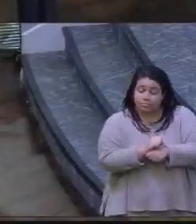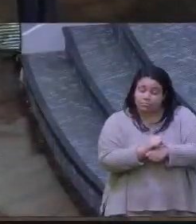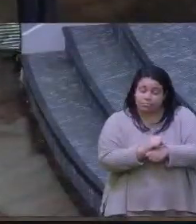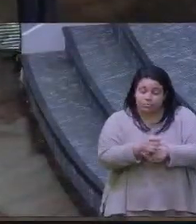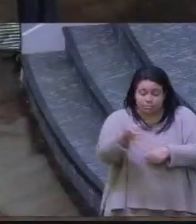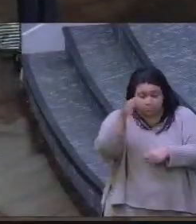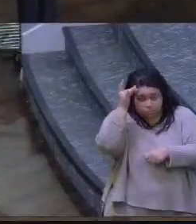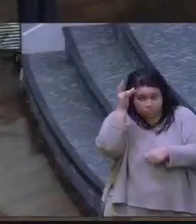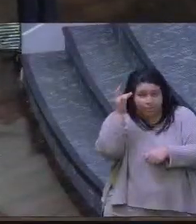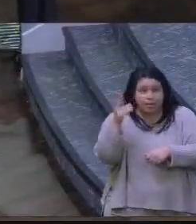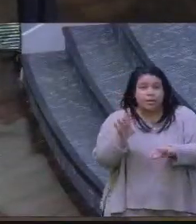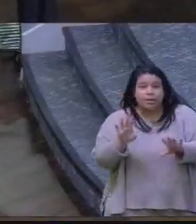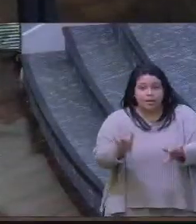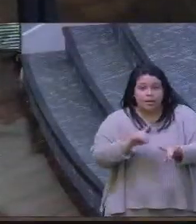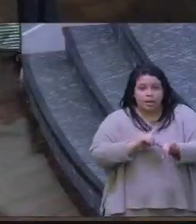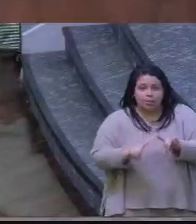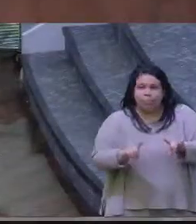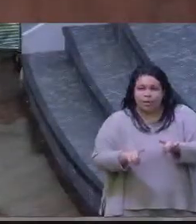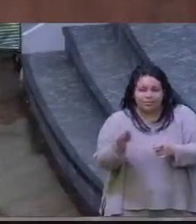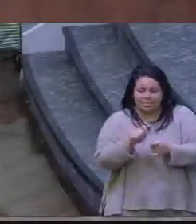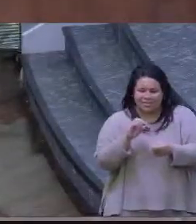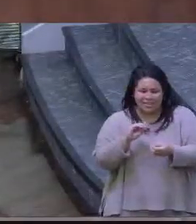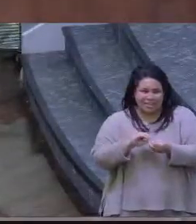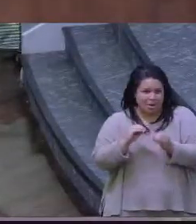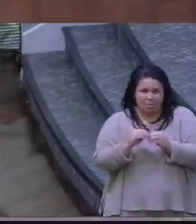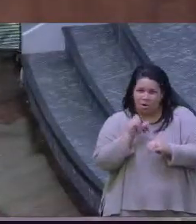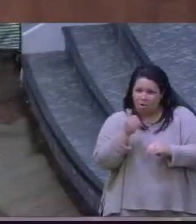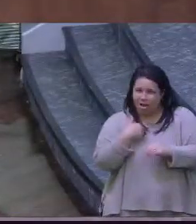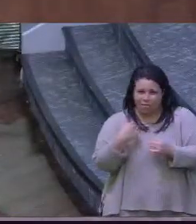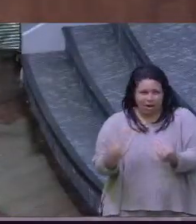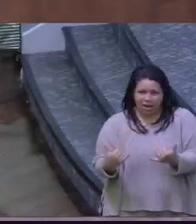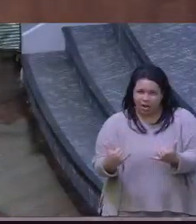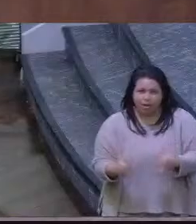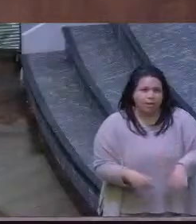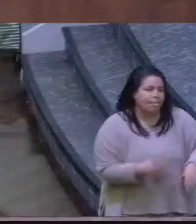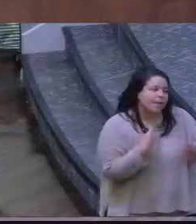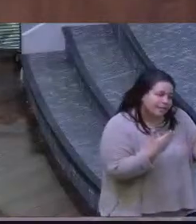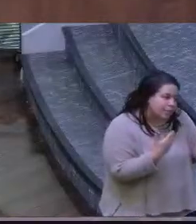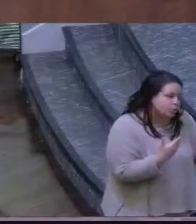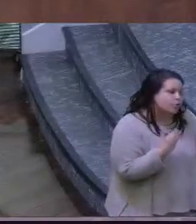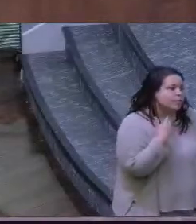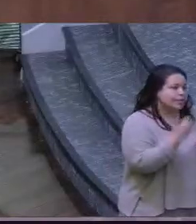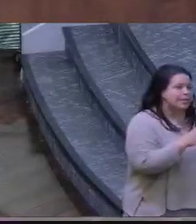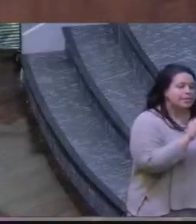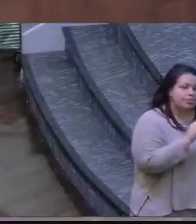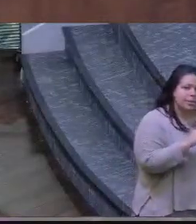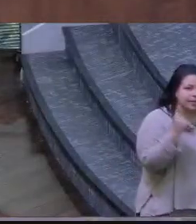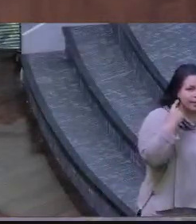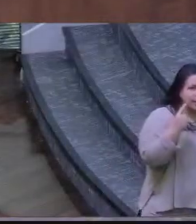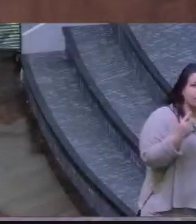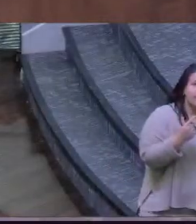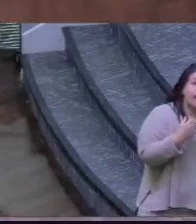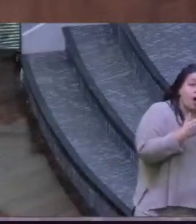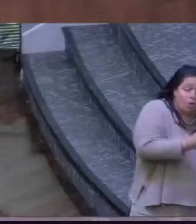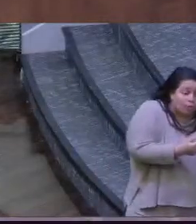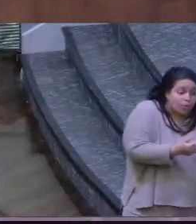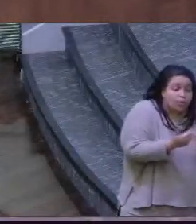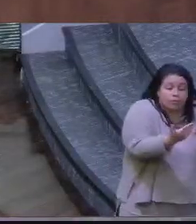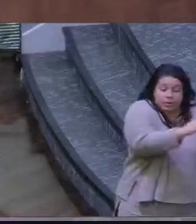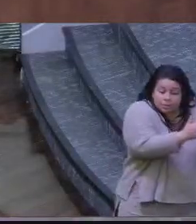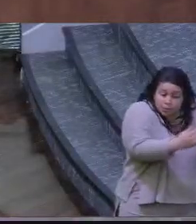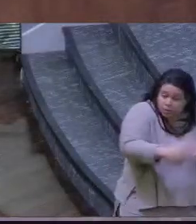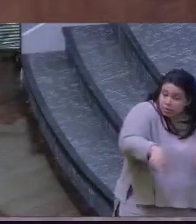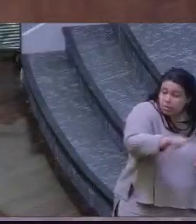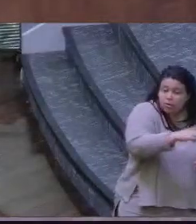to quantify right now. Okay, thank you. And yeah, if we could do that for the next meeting, I think that would be very helpful for the public to understand that, you know, we're not